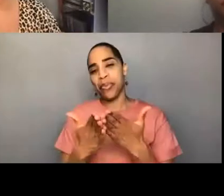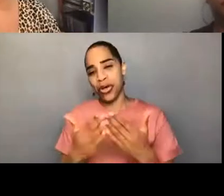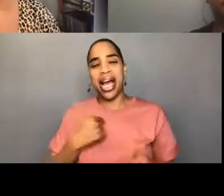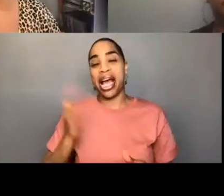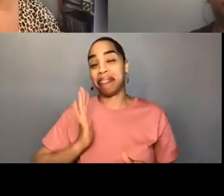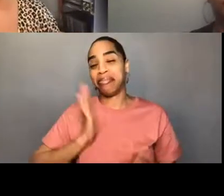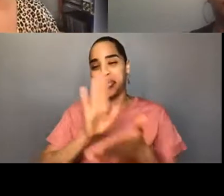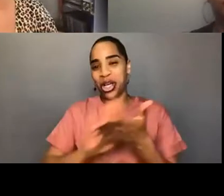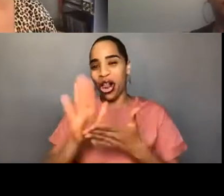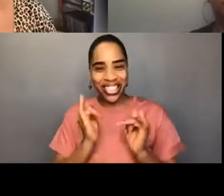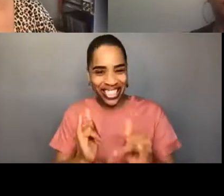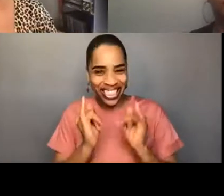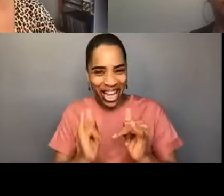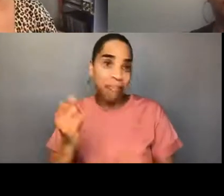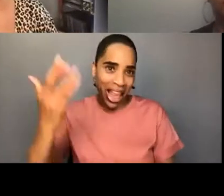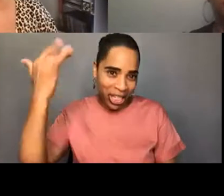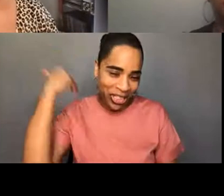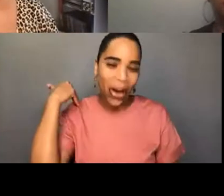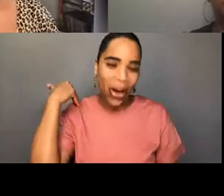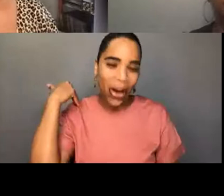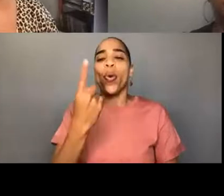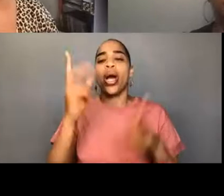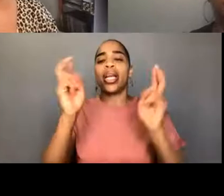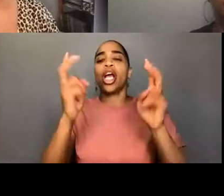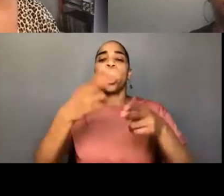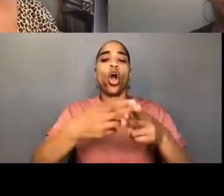student like y'all many years ago, called A